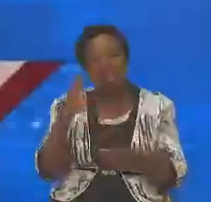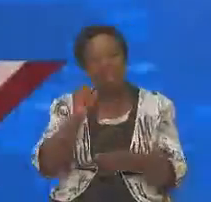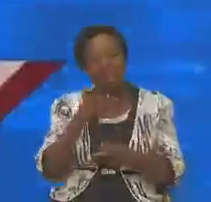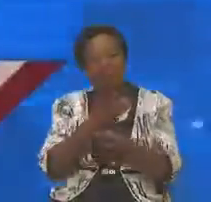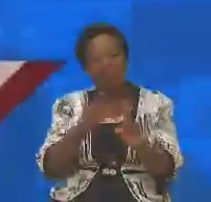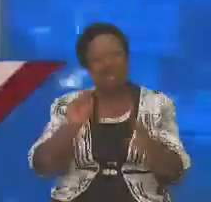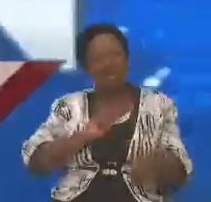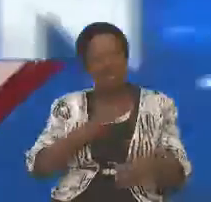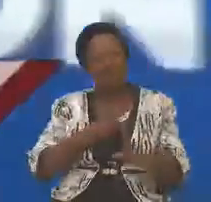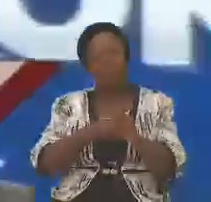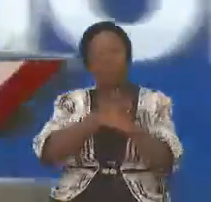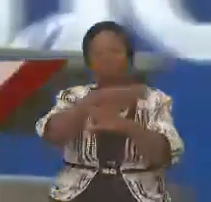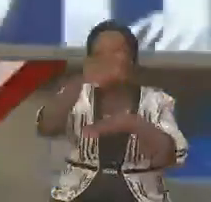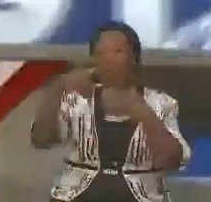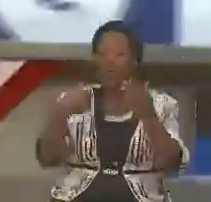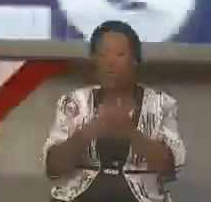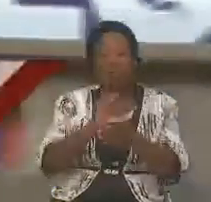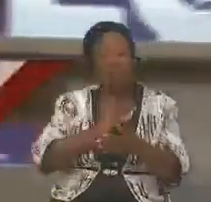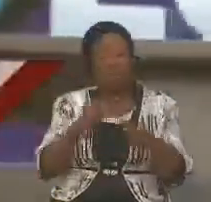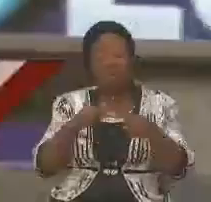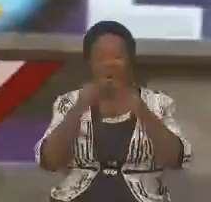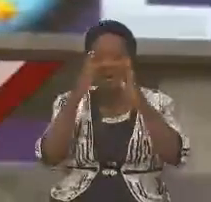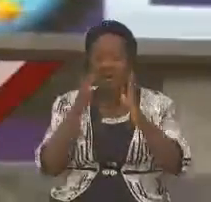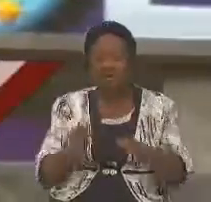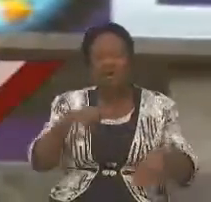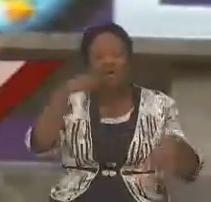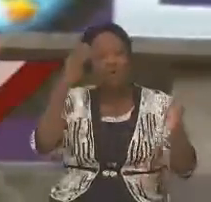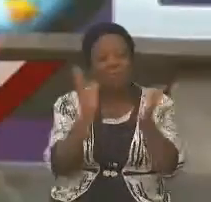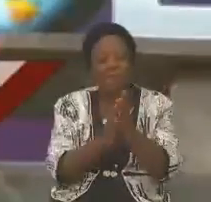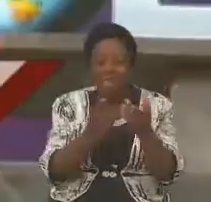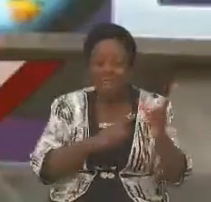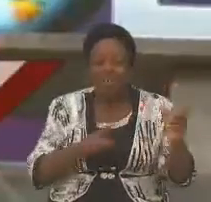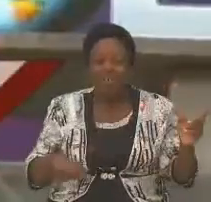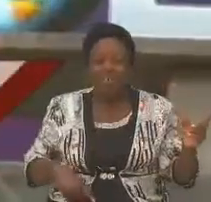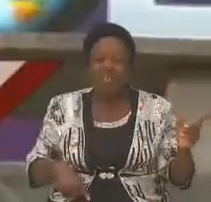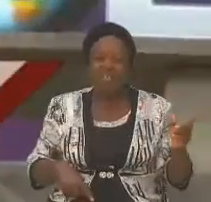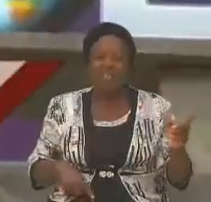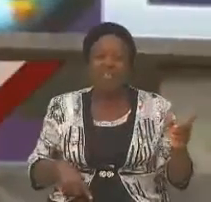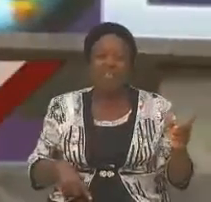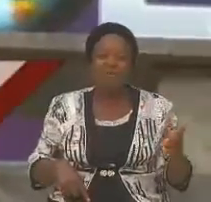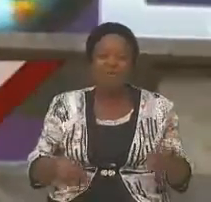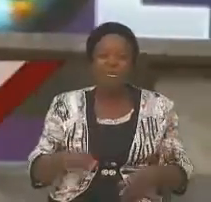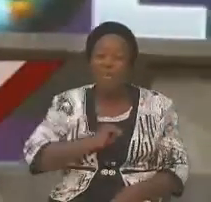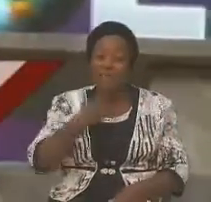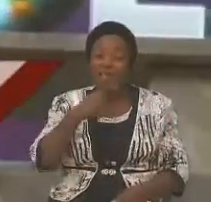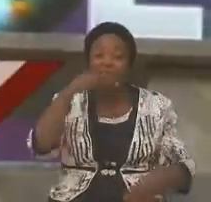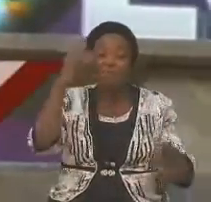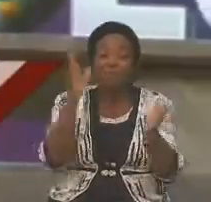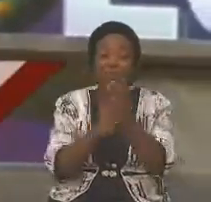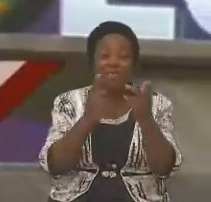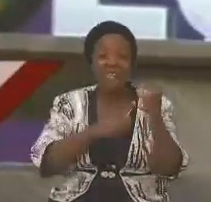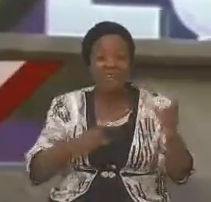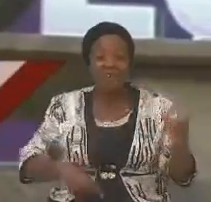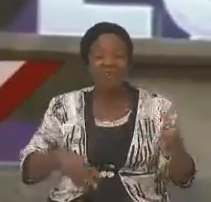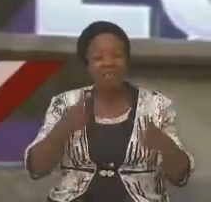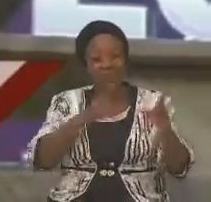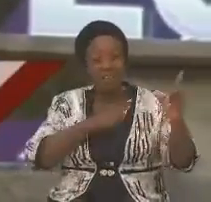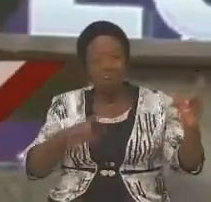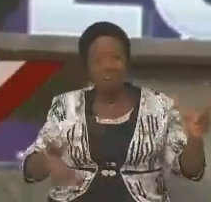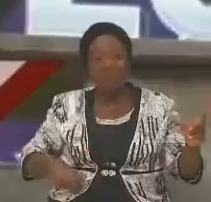deliver us from all our enemies. Praise the Lord. I said, praise the